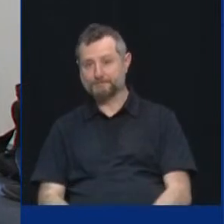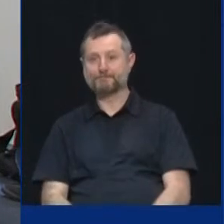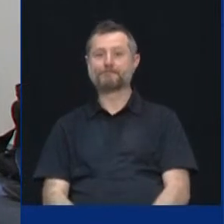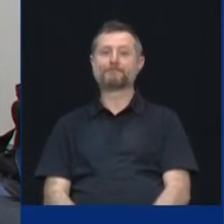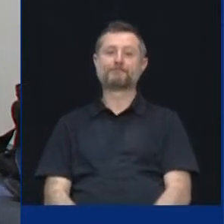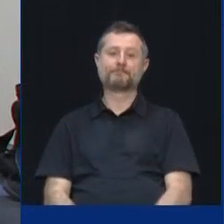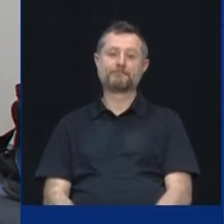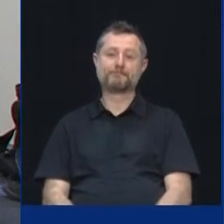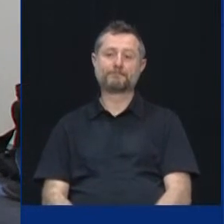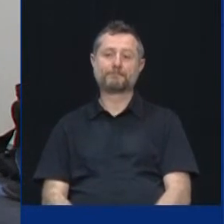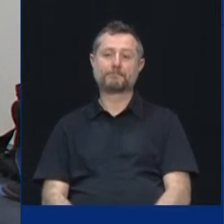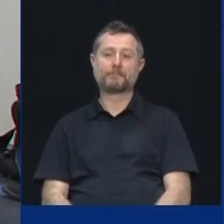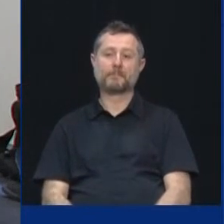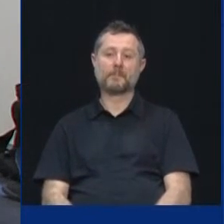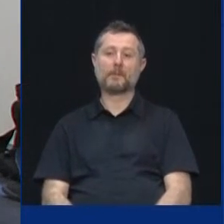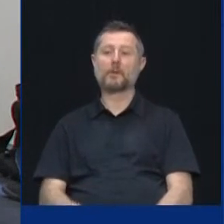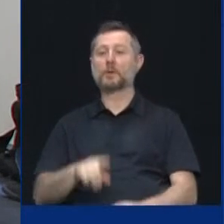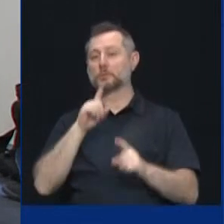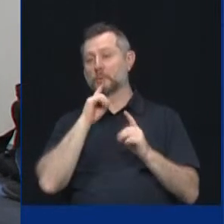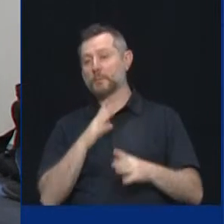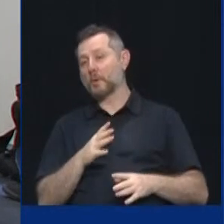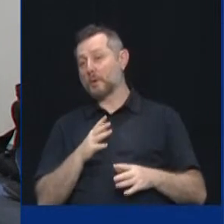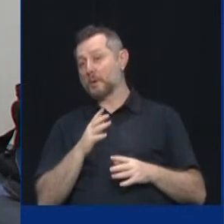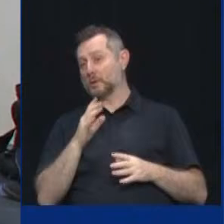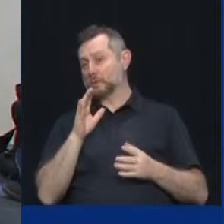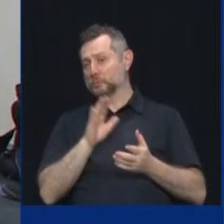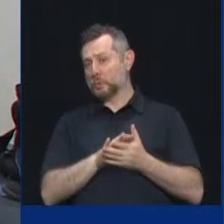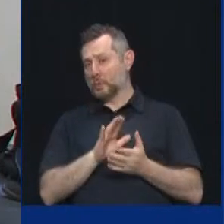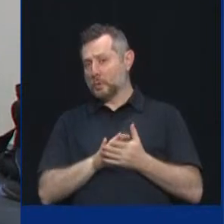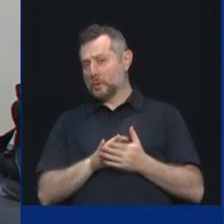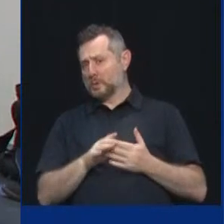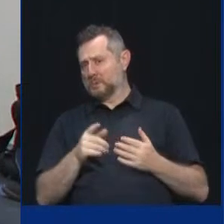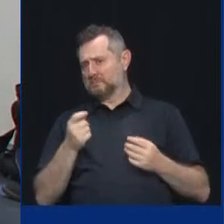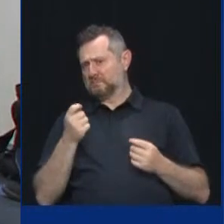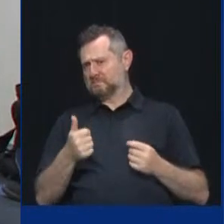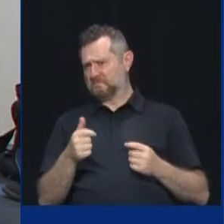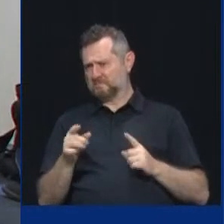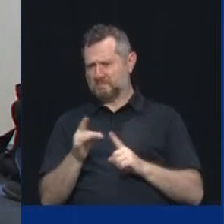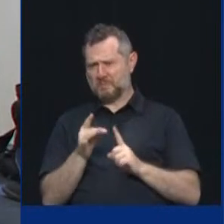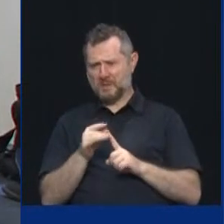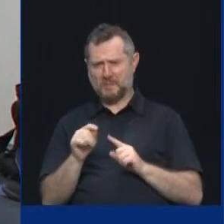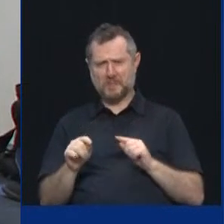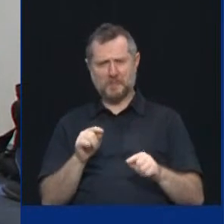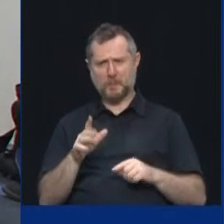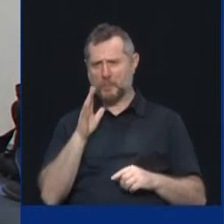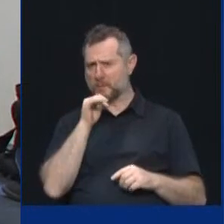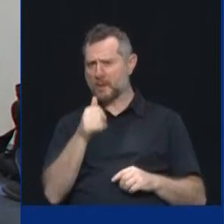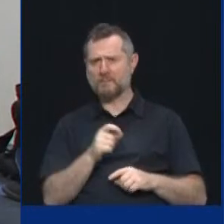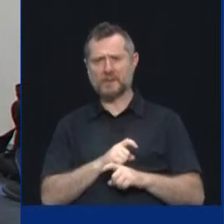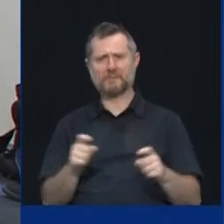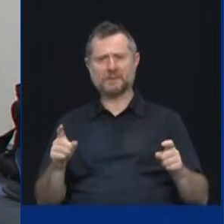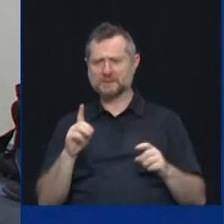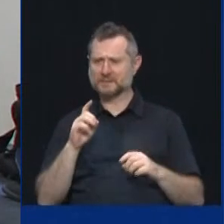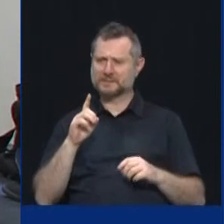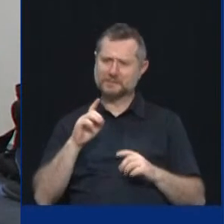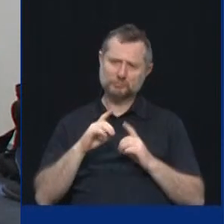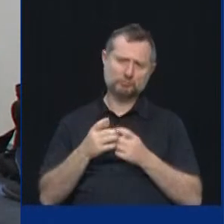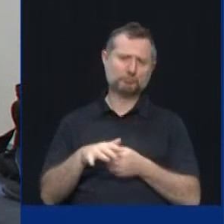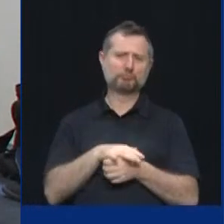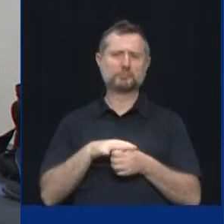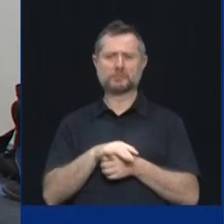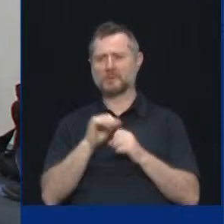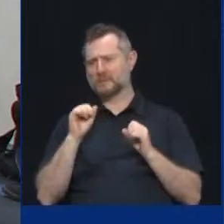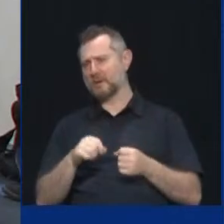If transmission rates in schools are as low as they are, why not give the districts the option of letting kids go